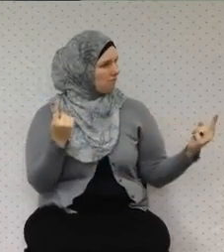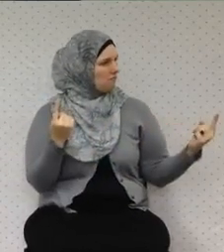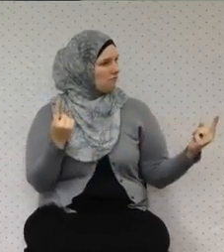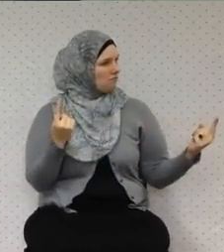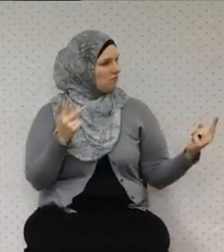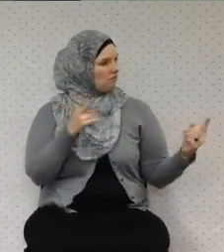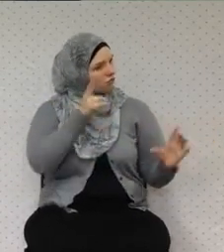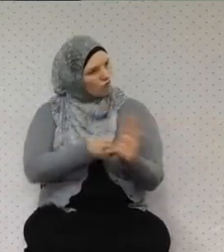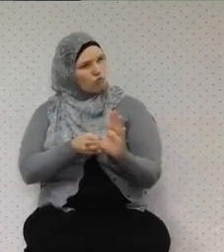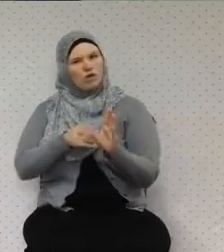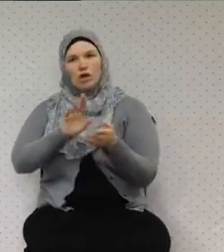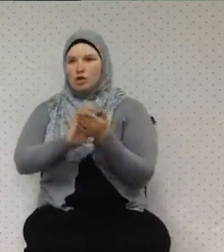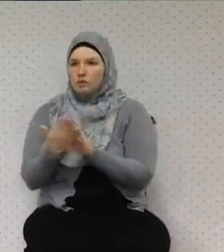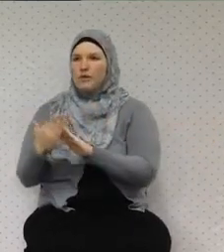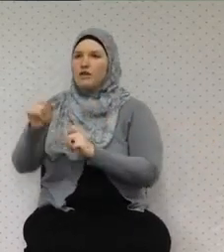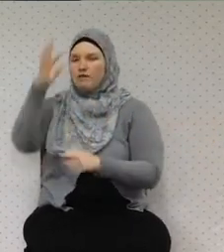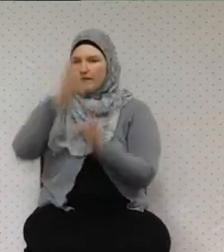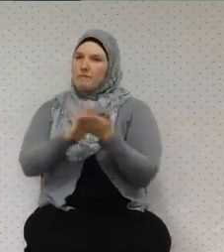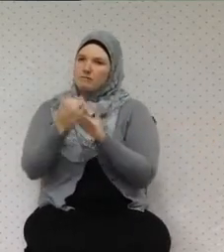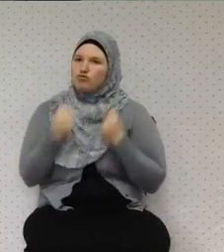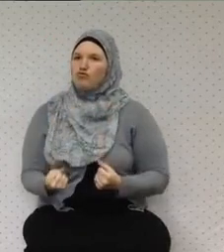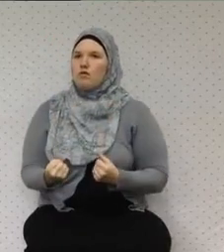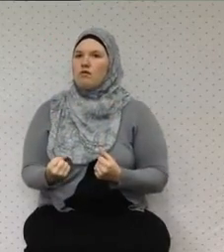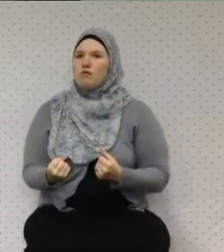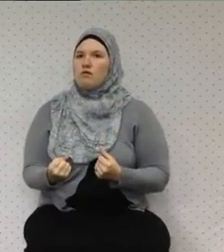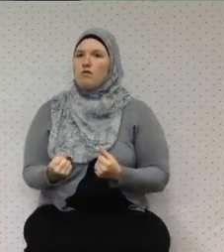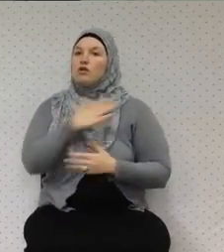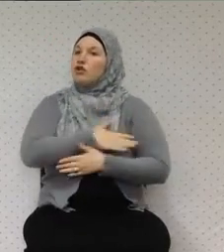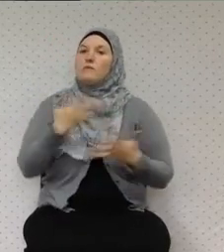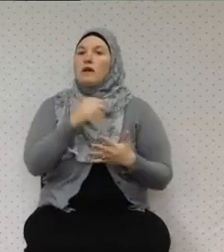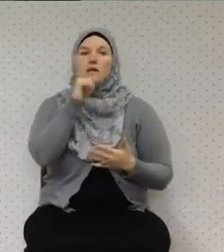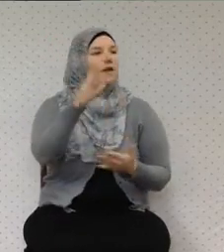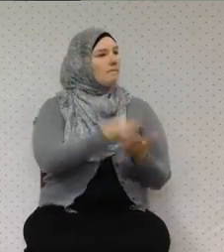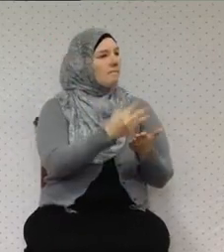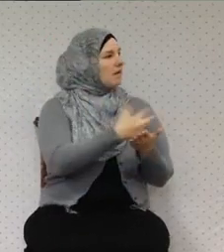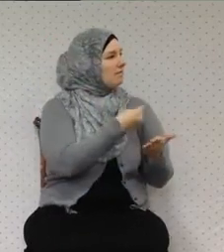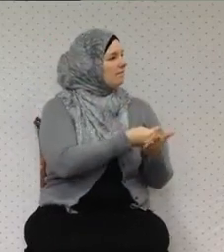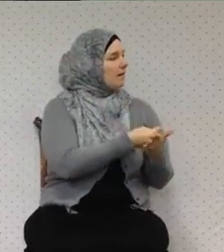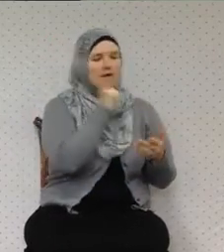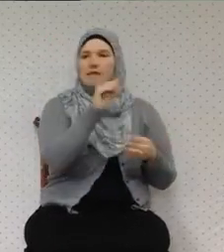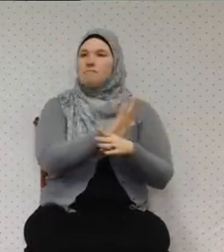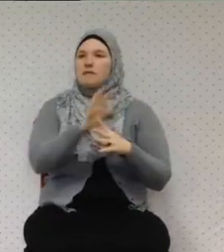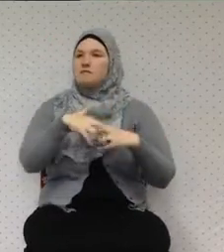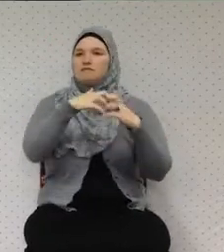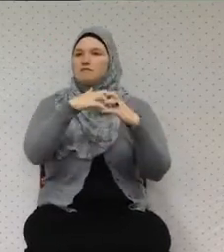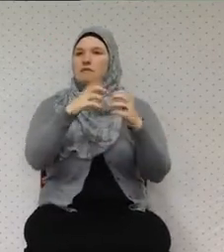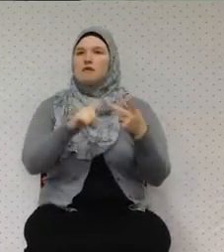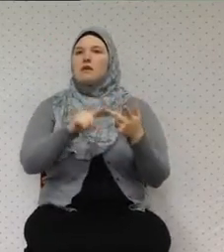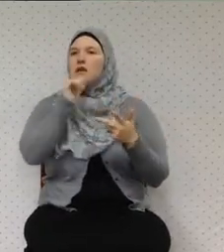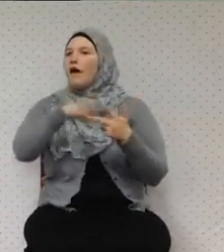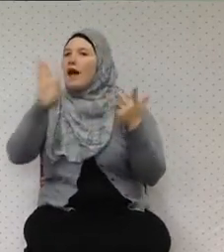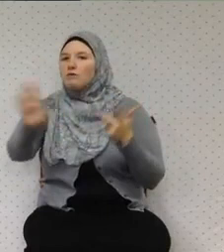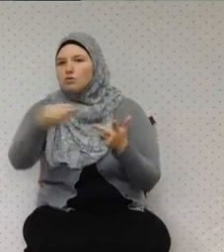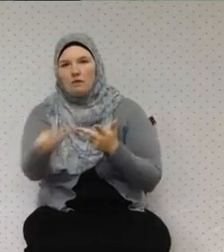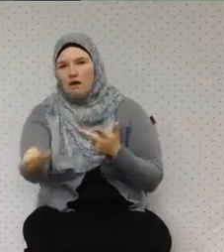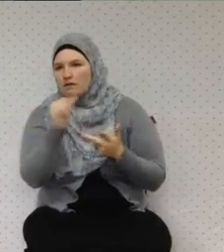place is what? It is not the money you make. It is not the business you build. It is not